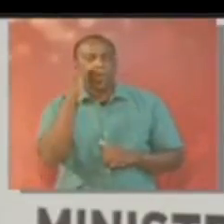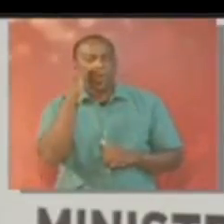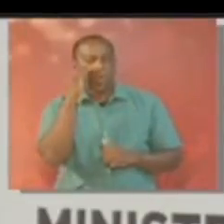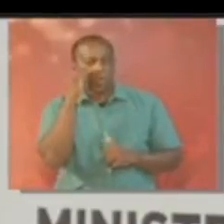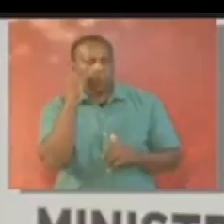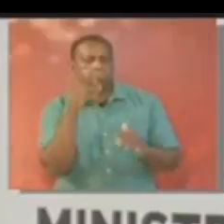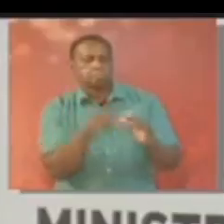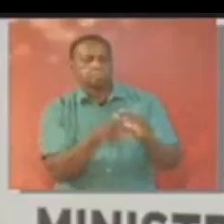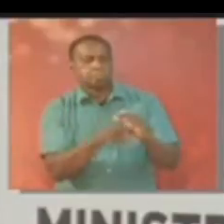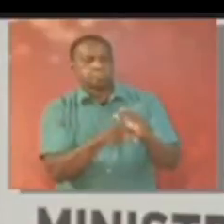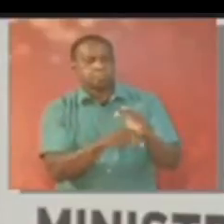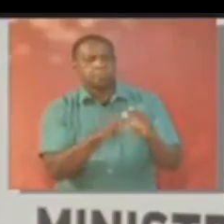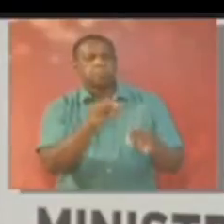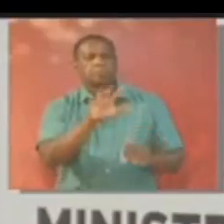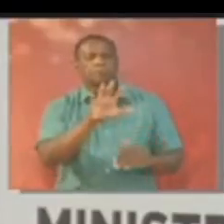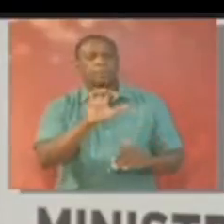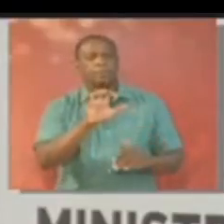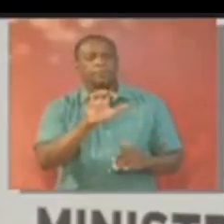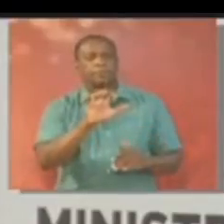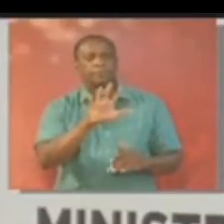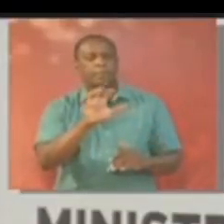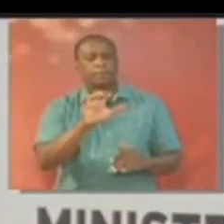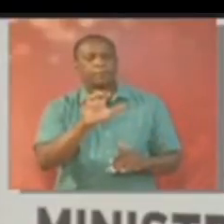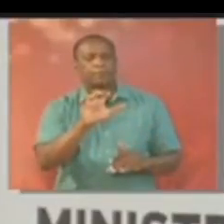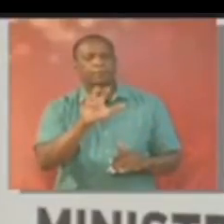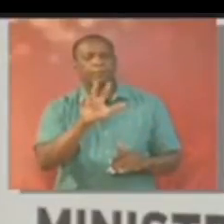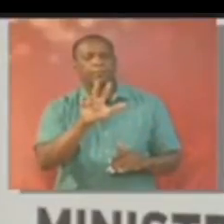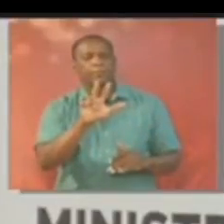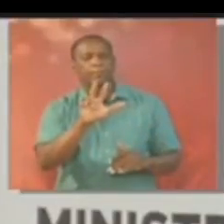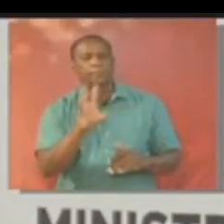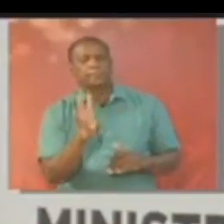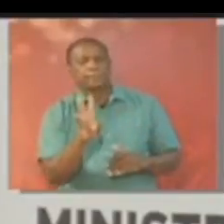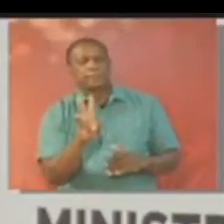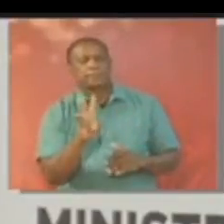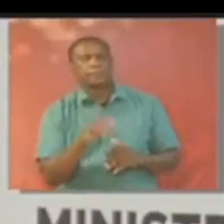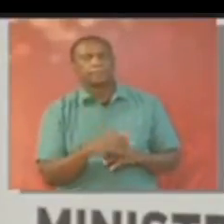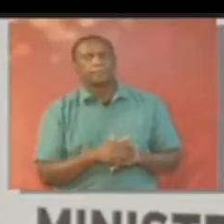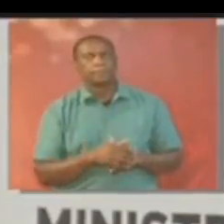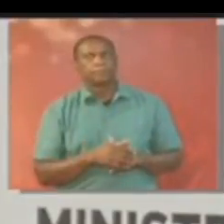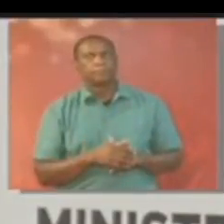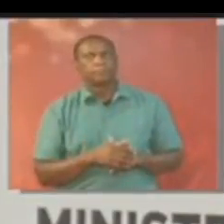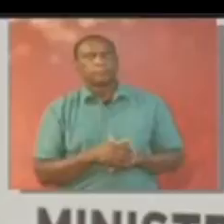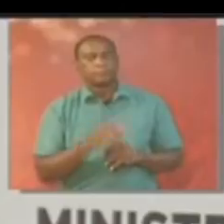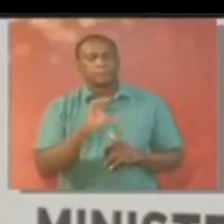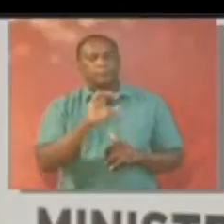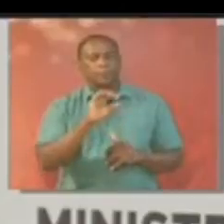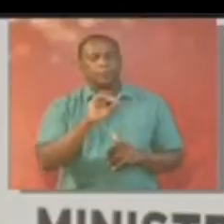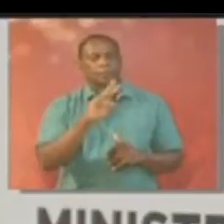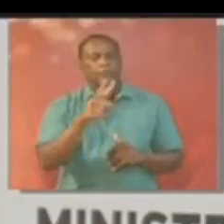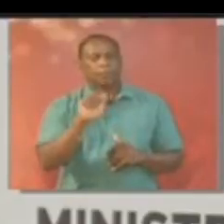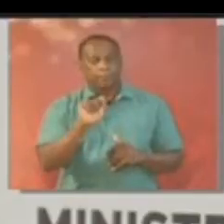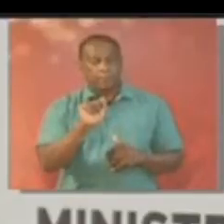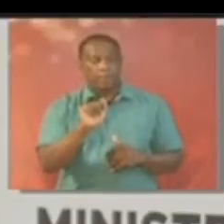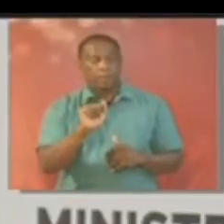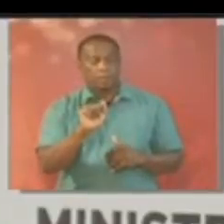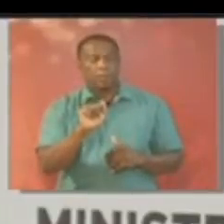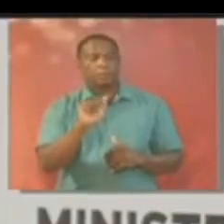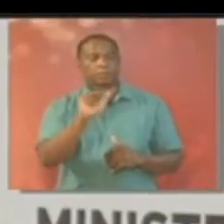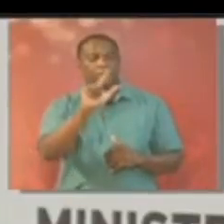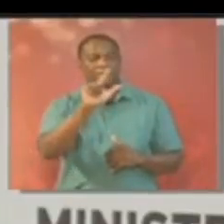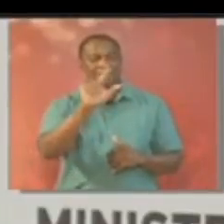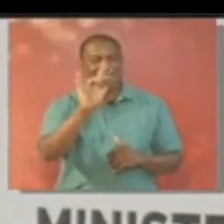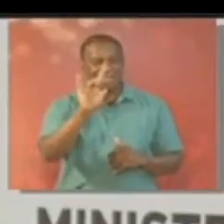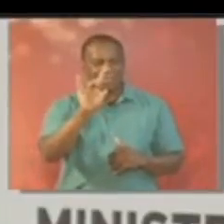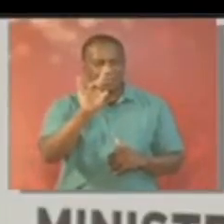536. By way of the Couva Hospital and Multi-Training Facility, we have 26 persons, 2 of those in ICU, 1 in